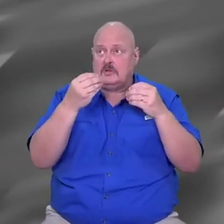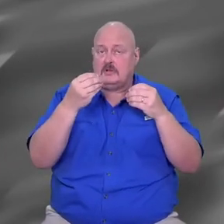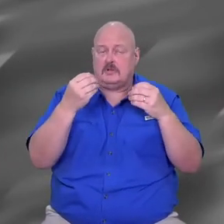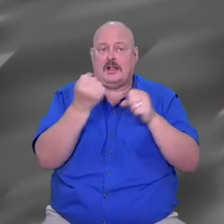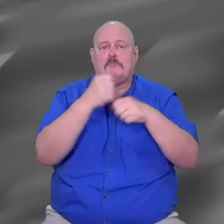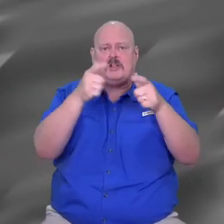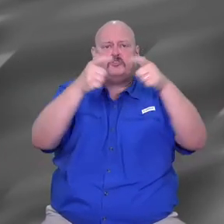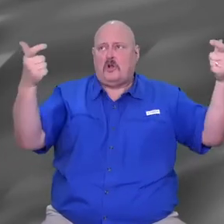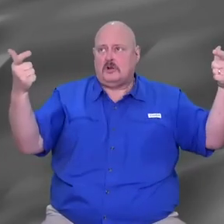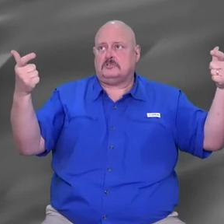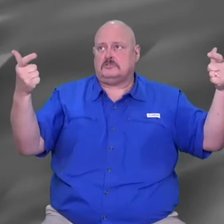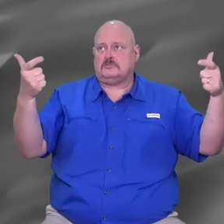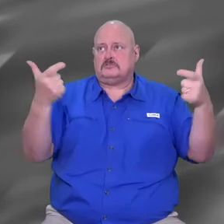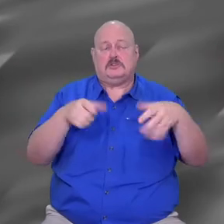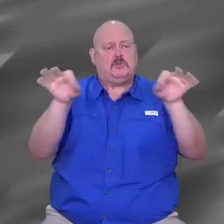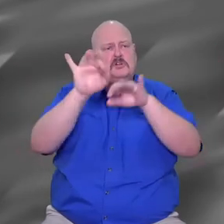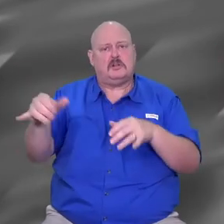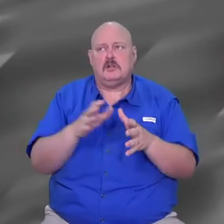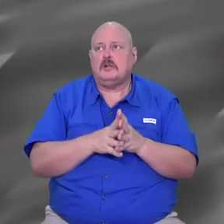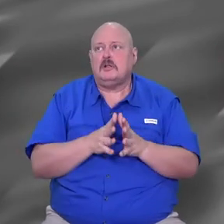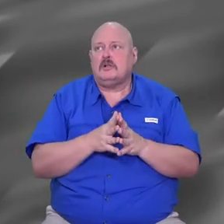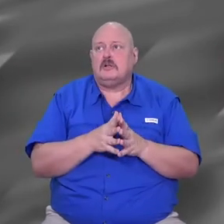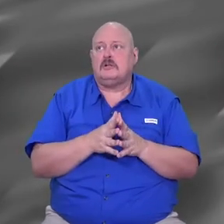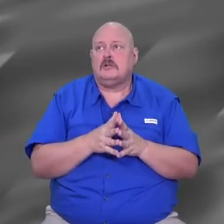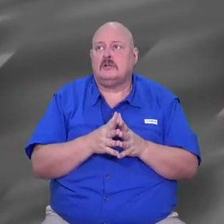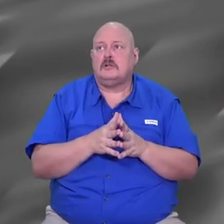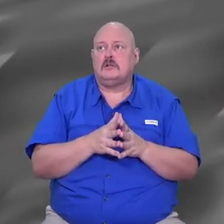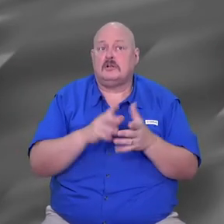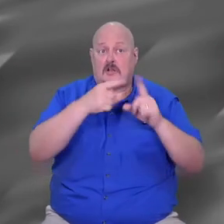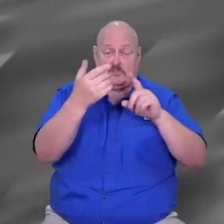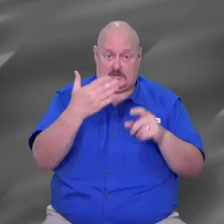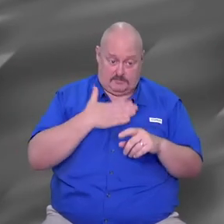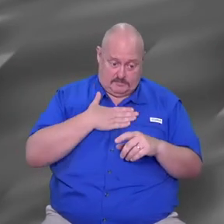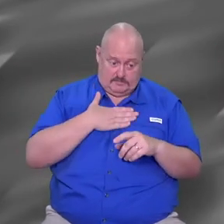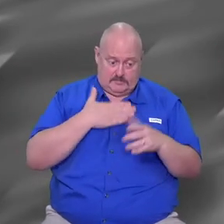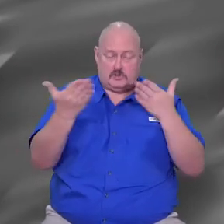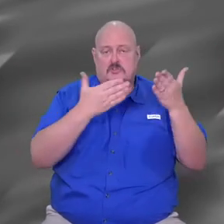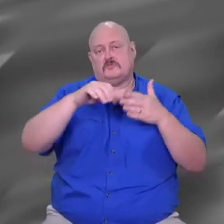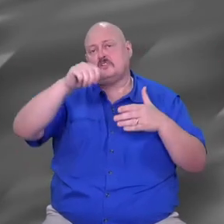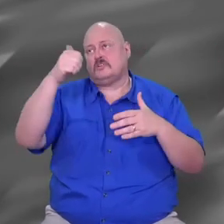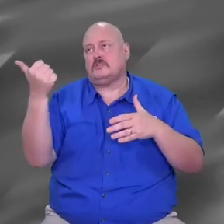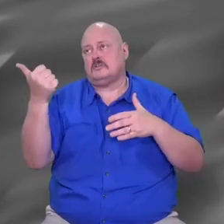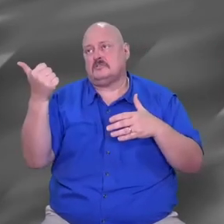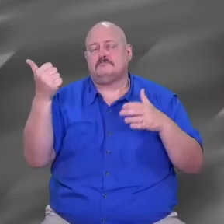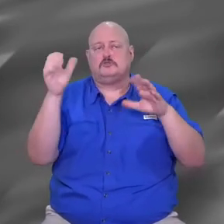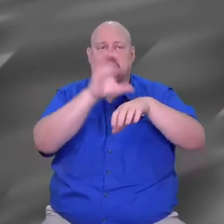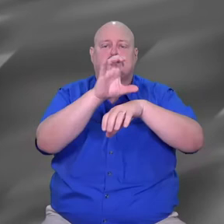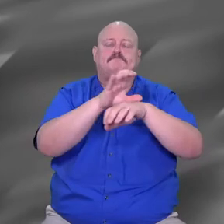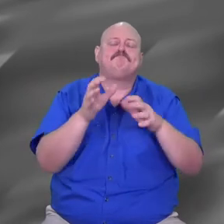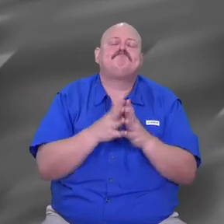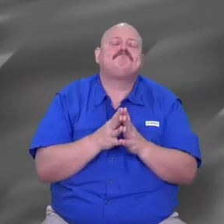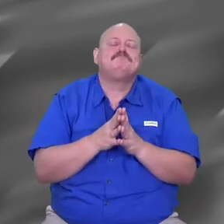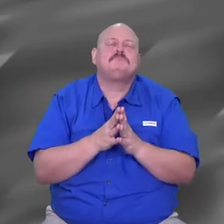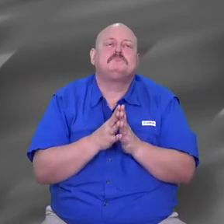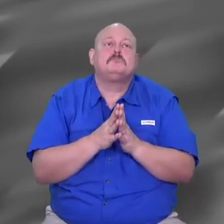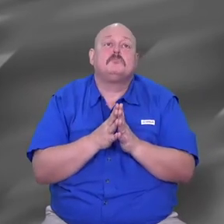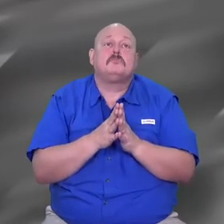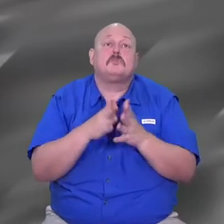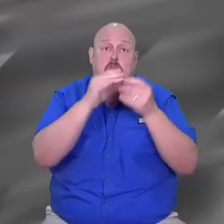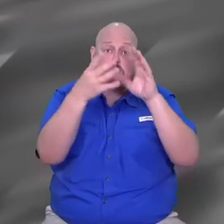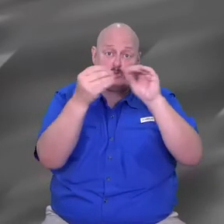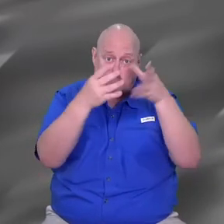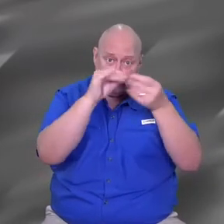for him. I thought he deserved it. A friend of mine who serves at another local congregation tells story